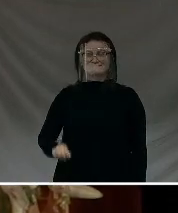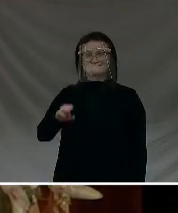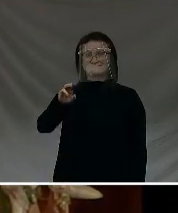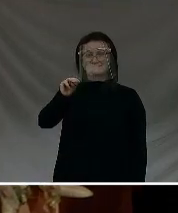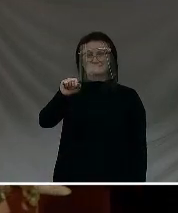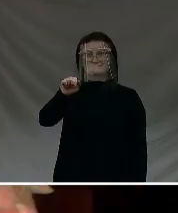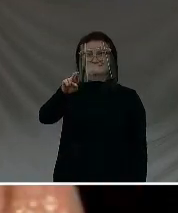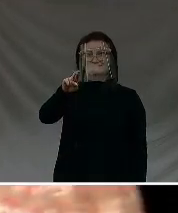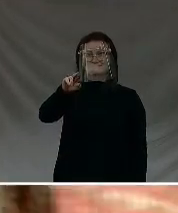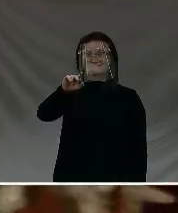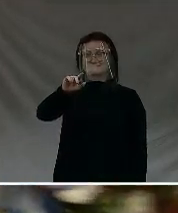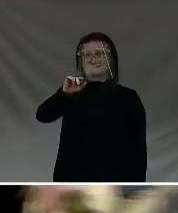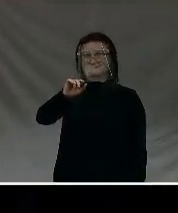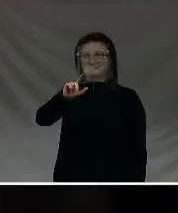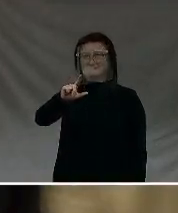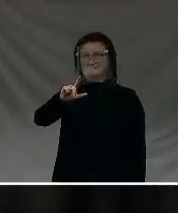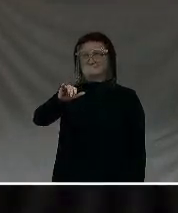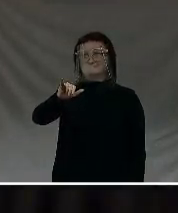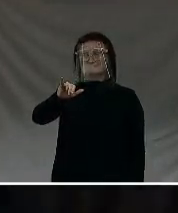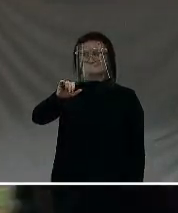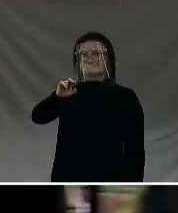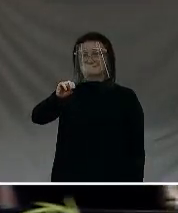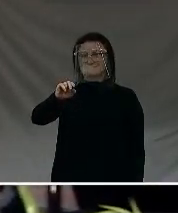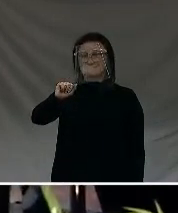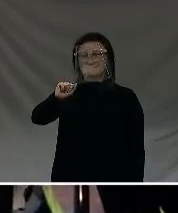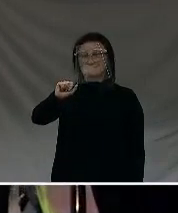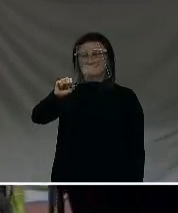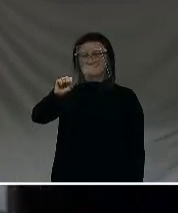Marlena Skazafabe.